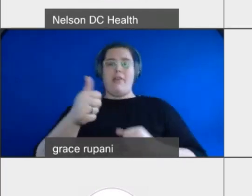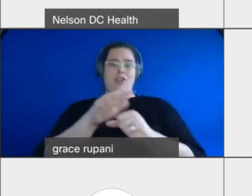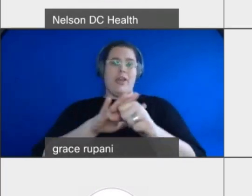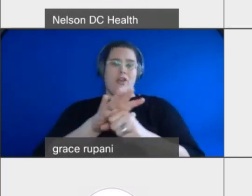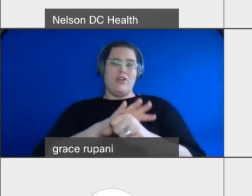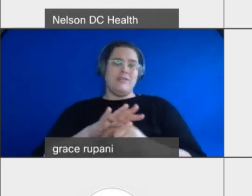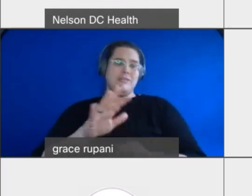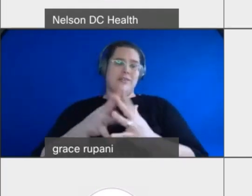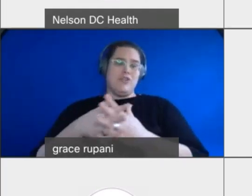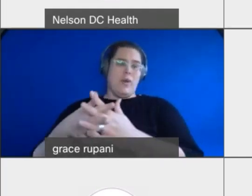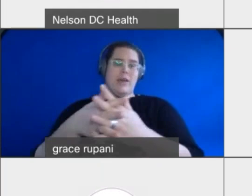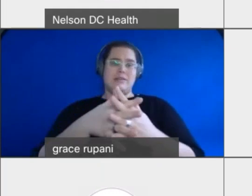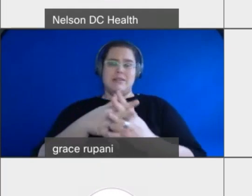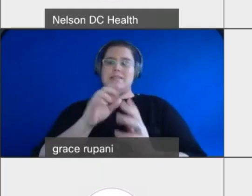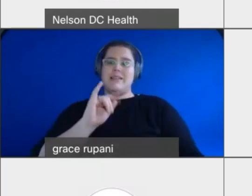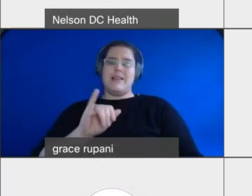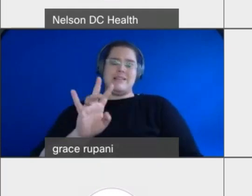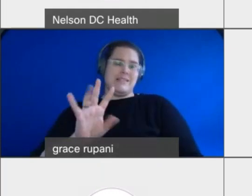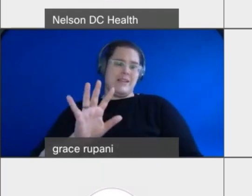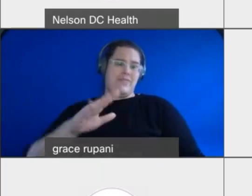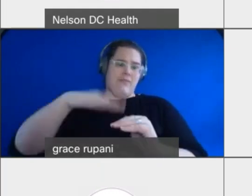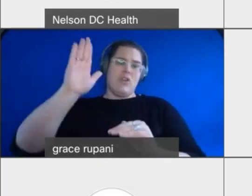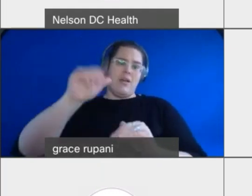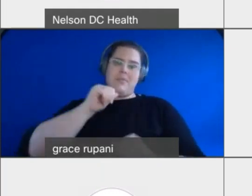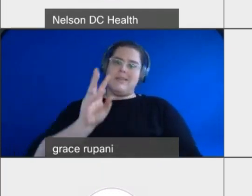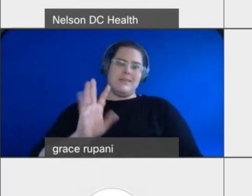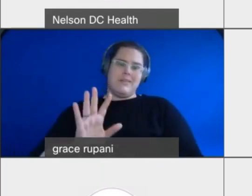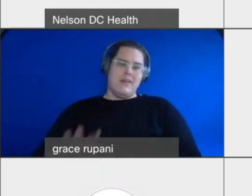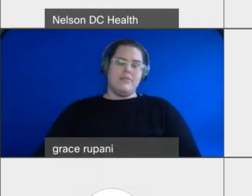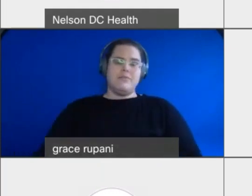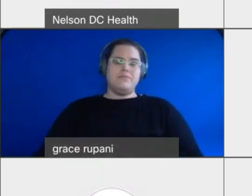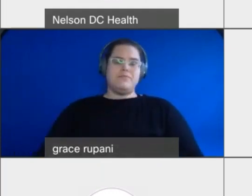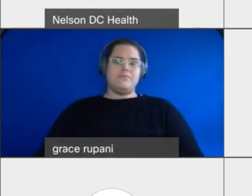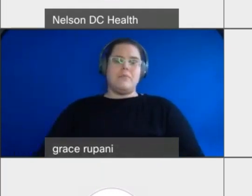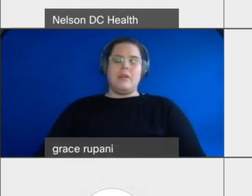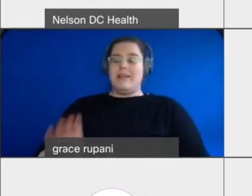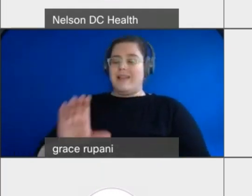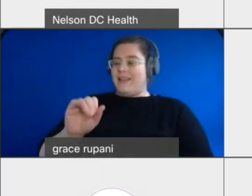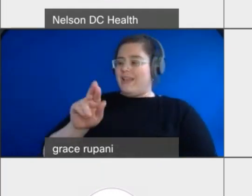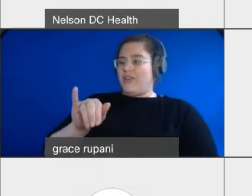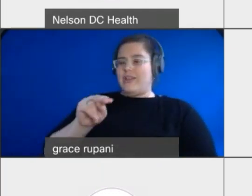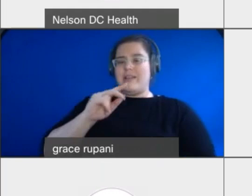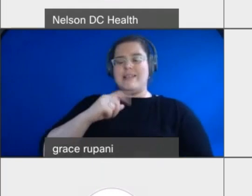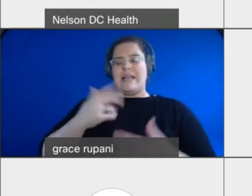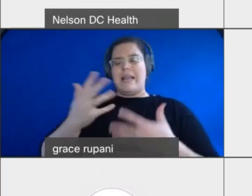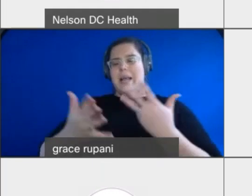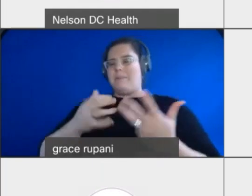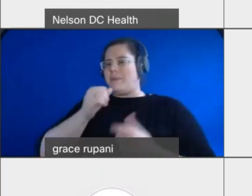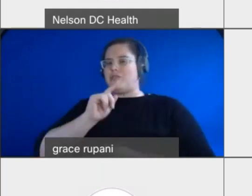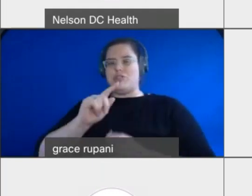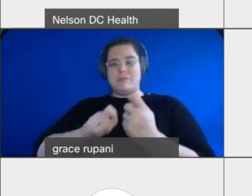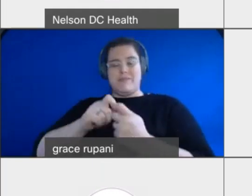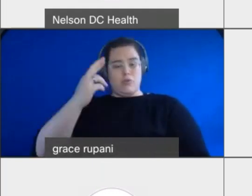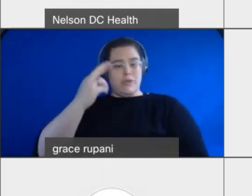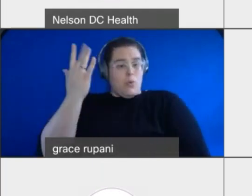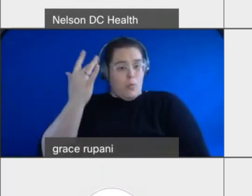Yeah, I don't know that I know the specific rationale why it was changed, but I just want to remind people that the